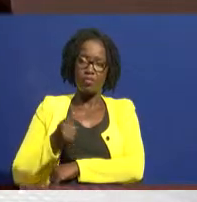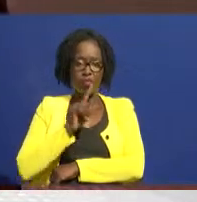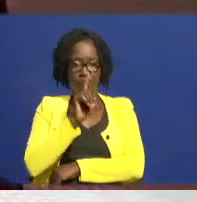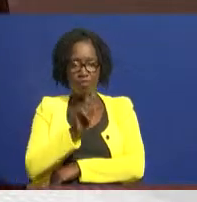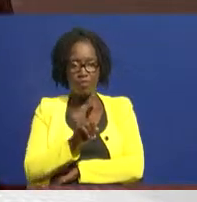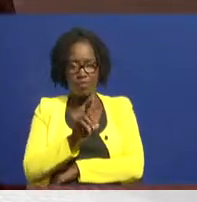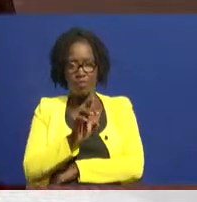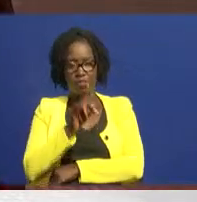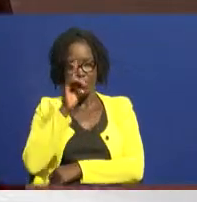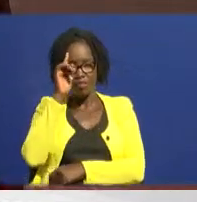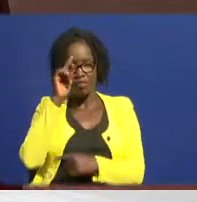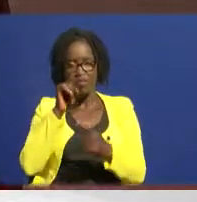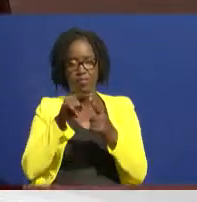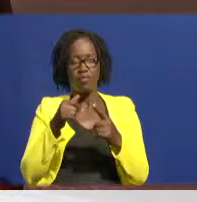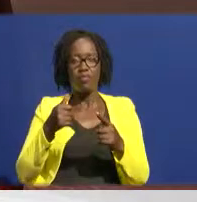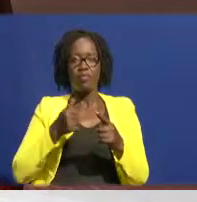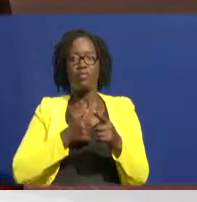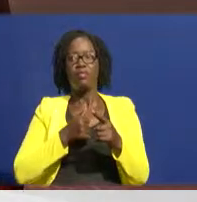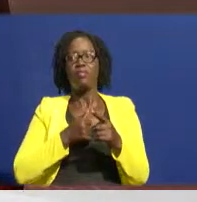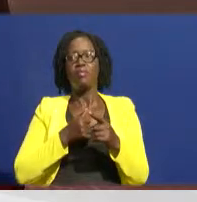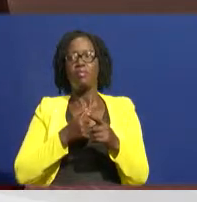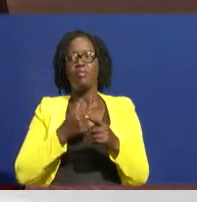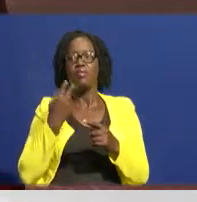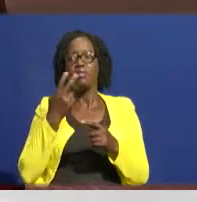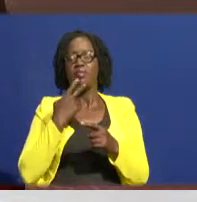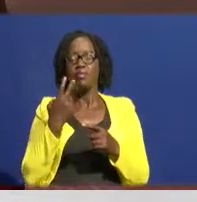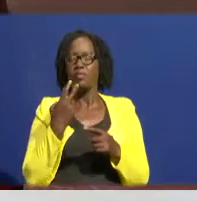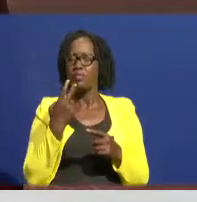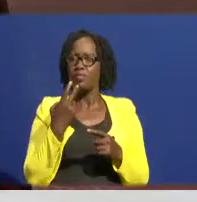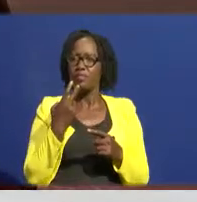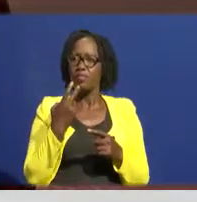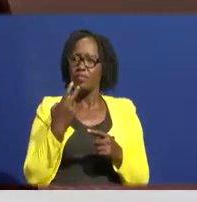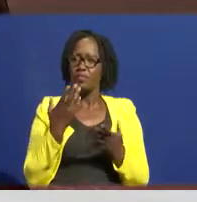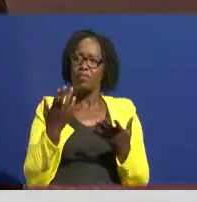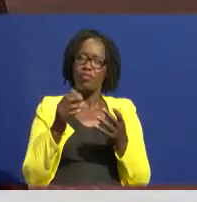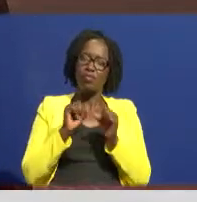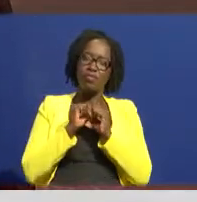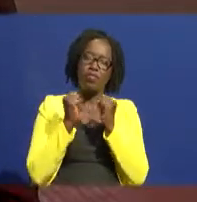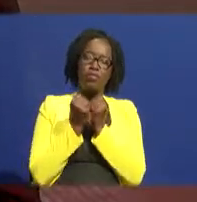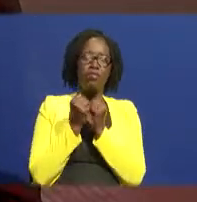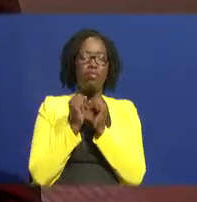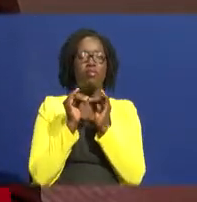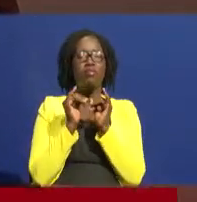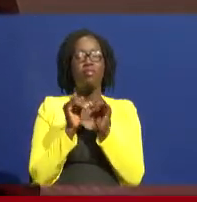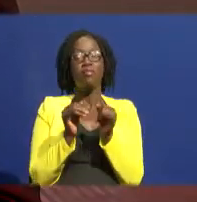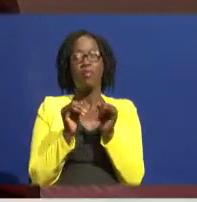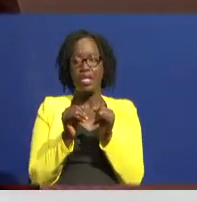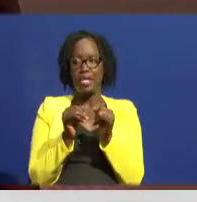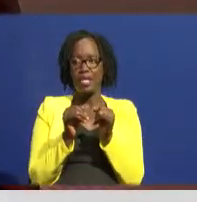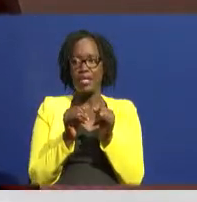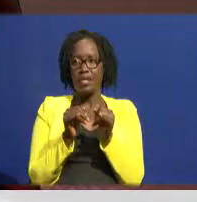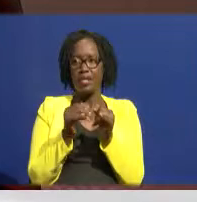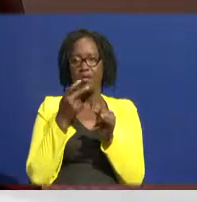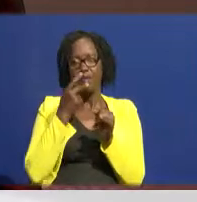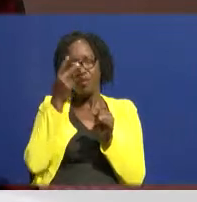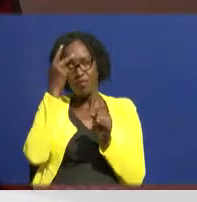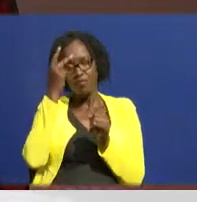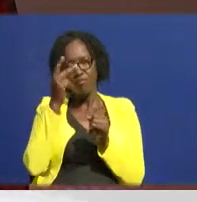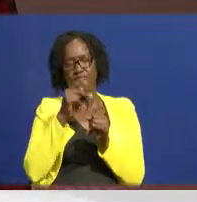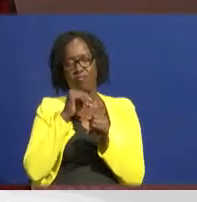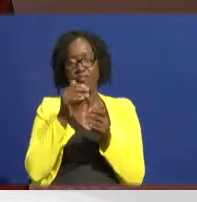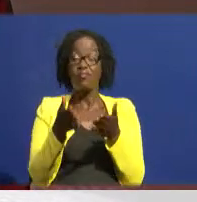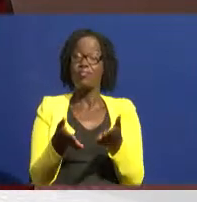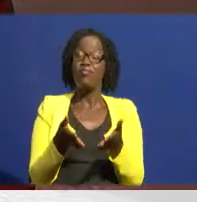question towards these girls who are indulging in such issues because of social media, and the parents not